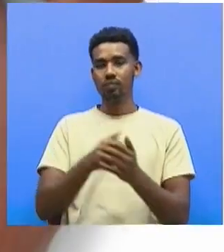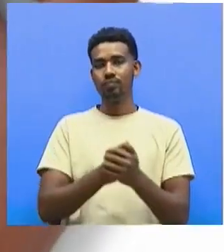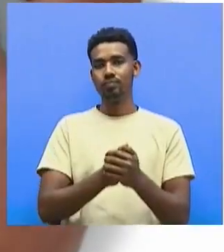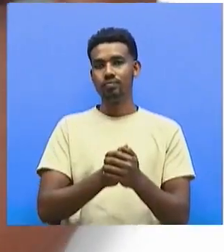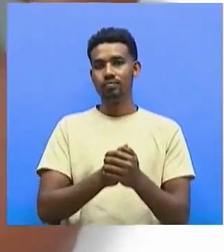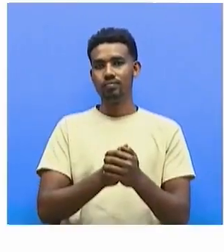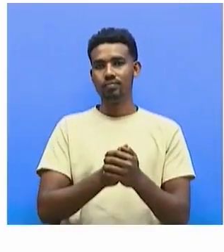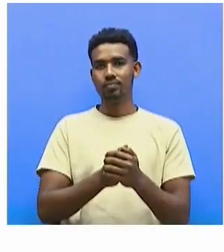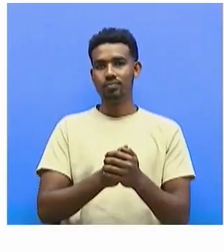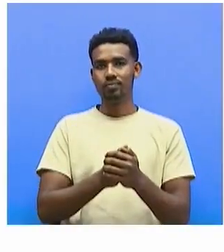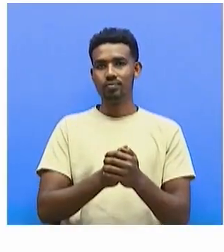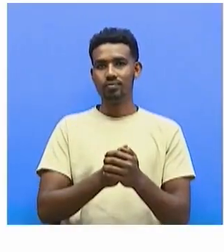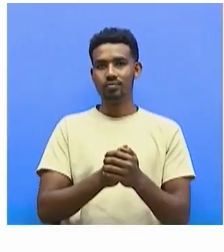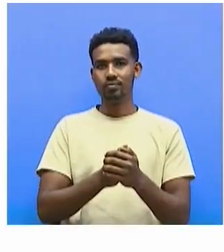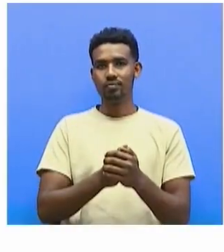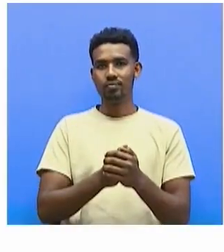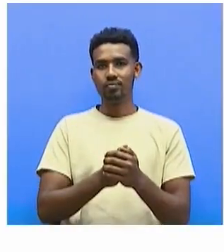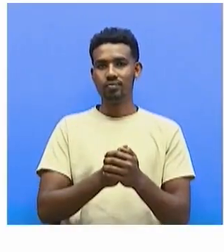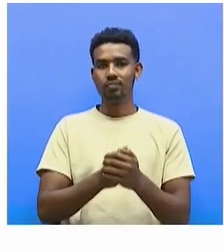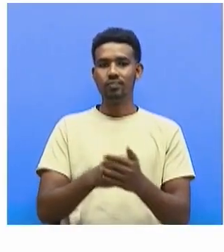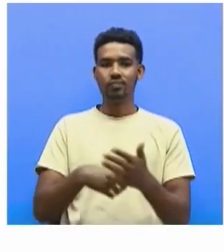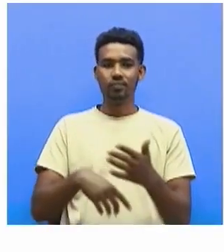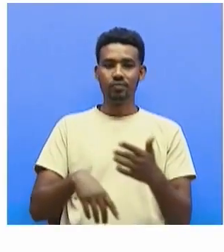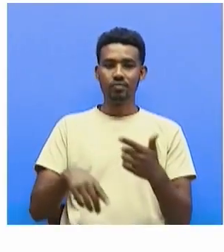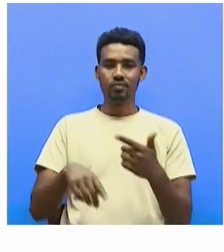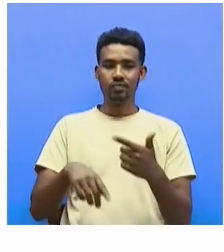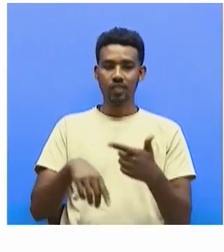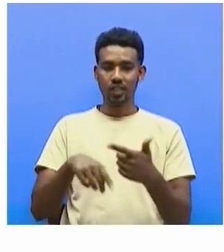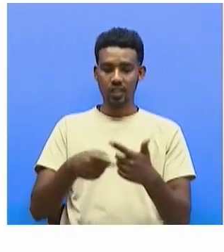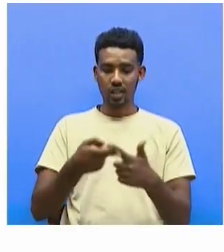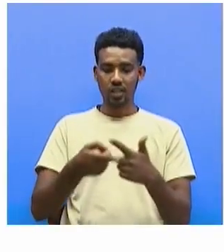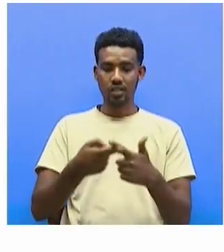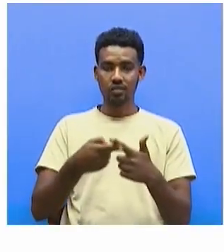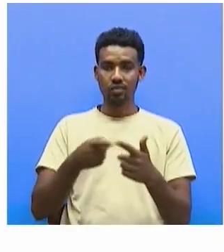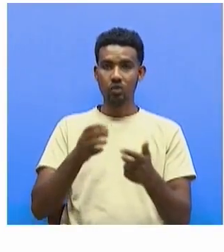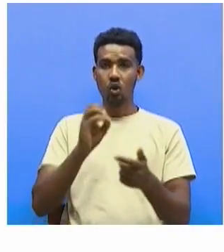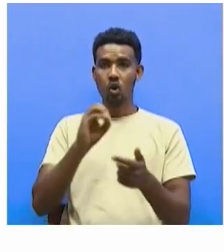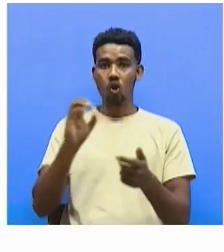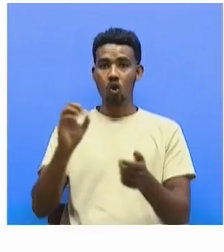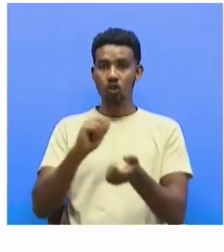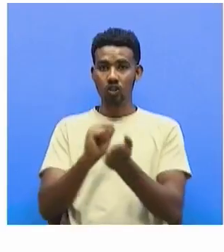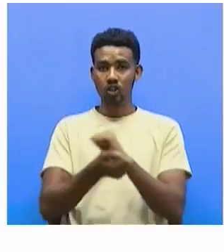teas. Here is mouse.